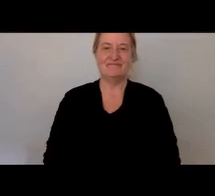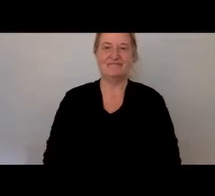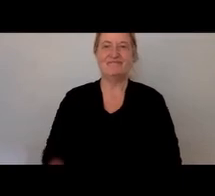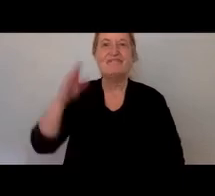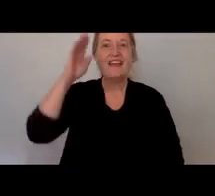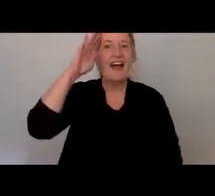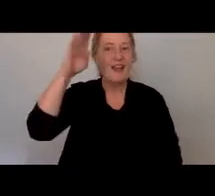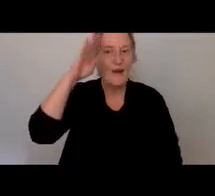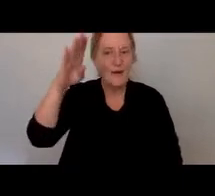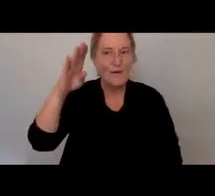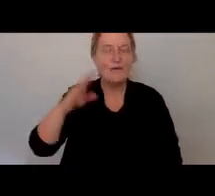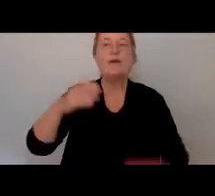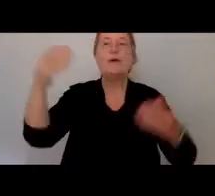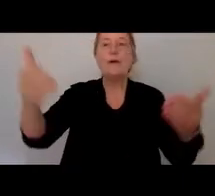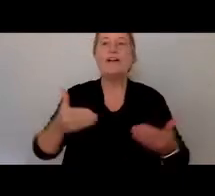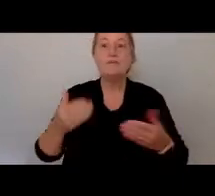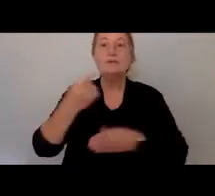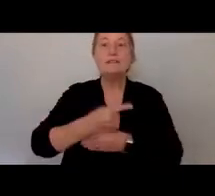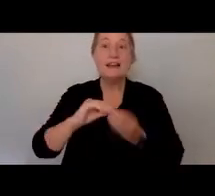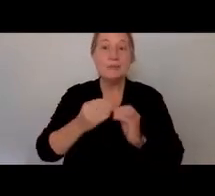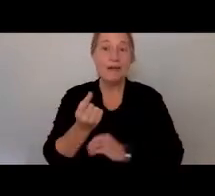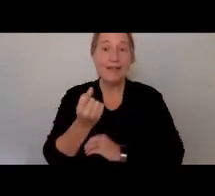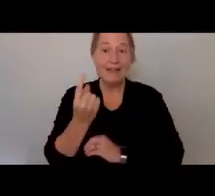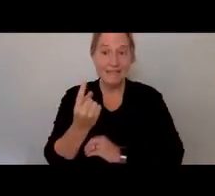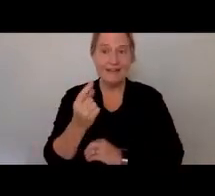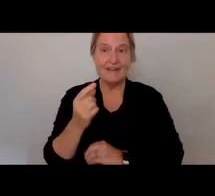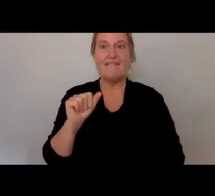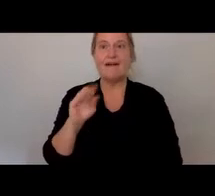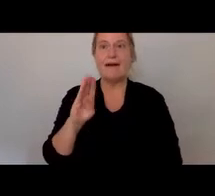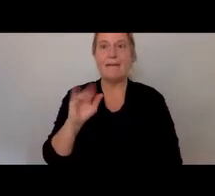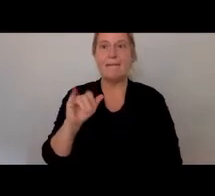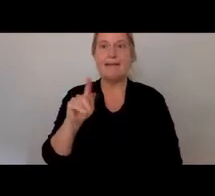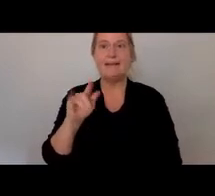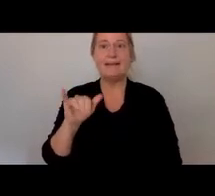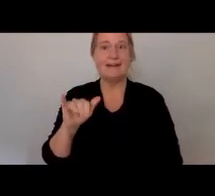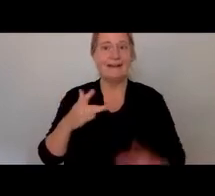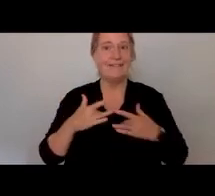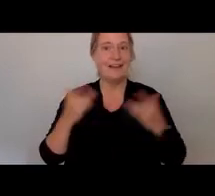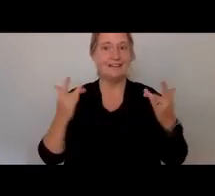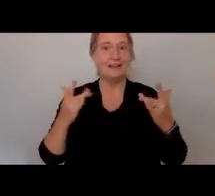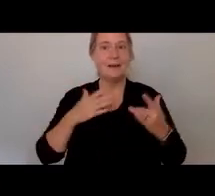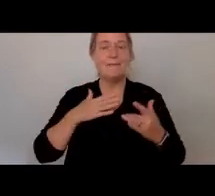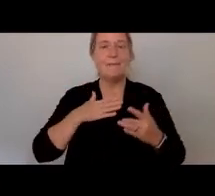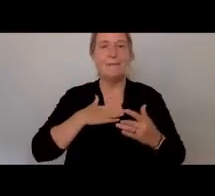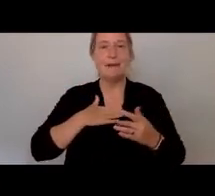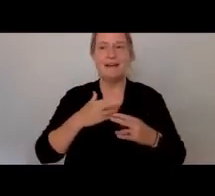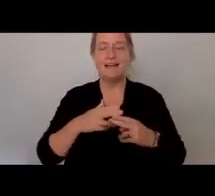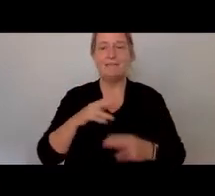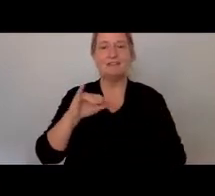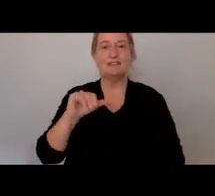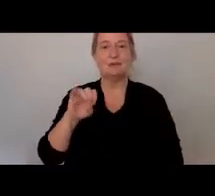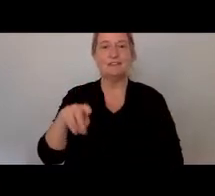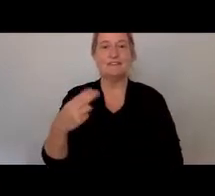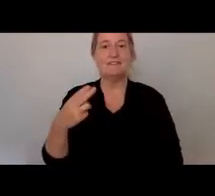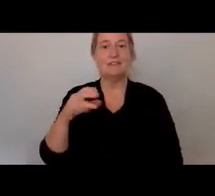Hello, and welcome to day 11 of the Ability event. My name is Joseph Jones, and I'd like to thank you for joining us here today. Today's